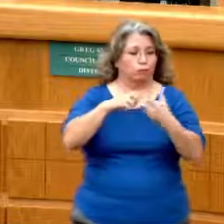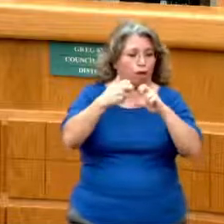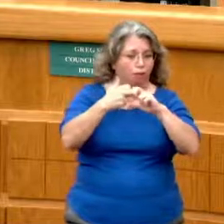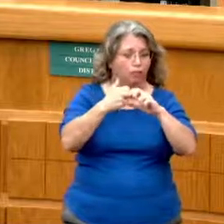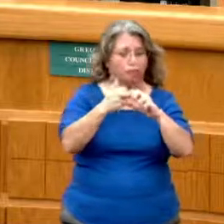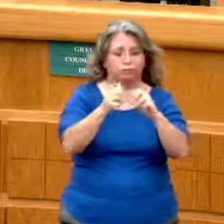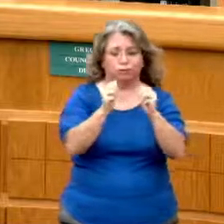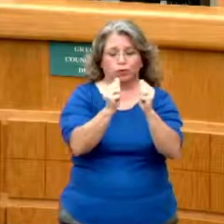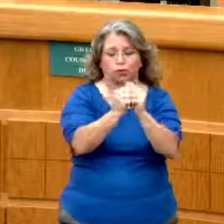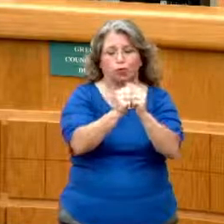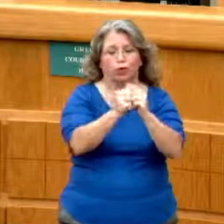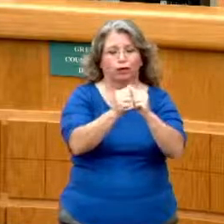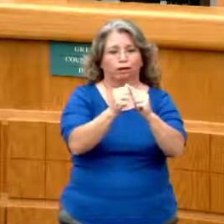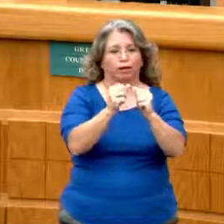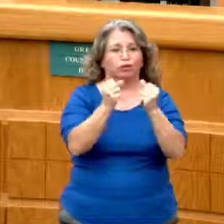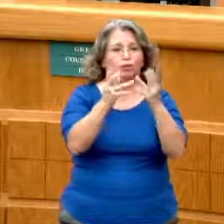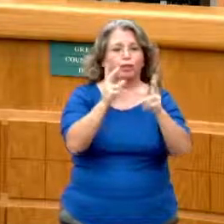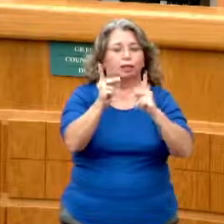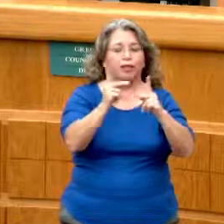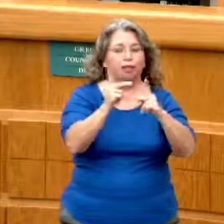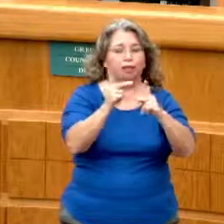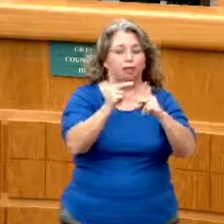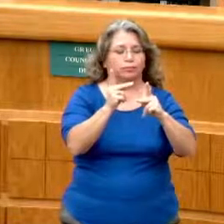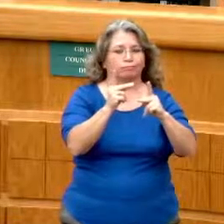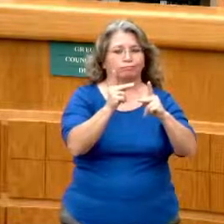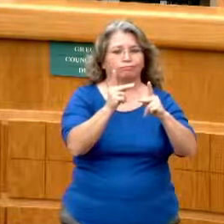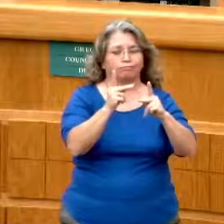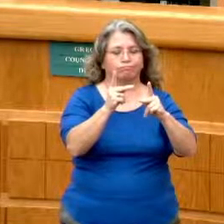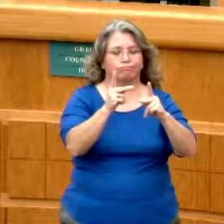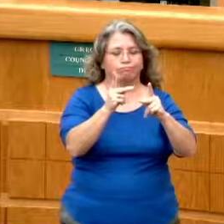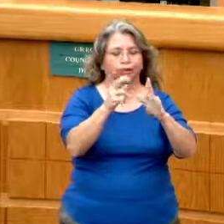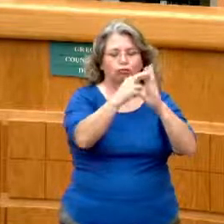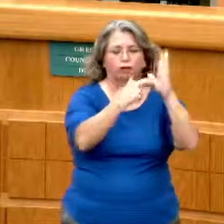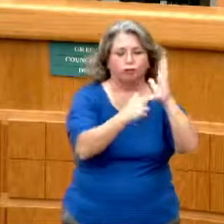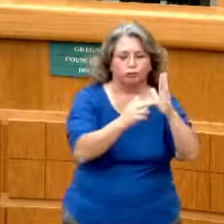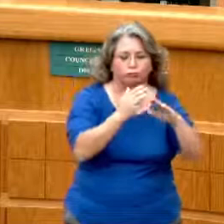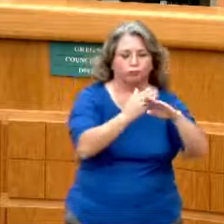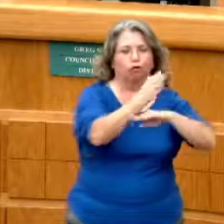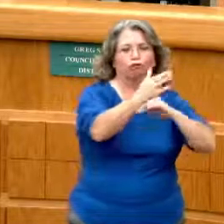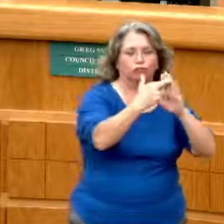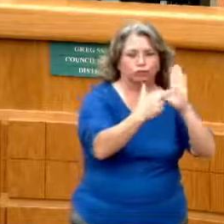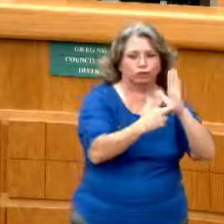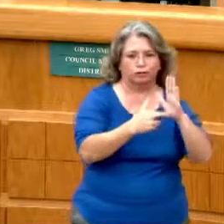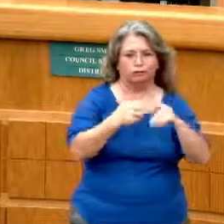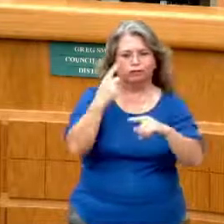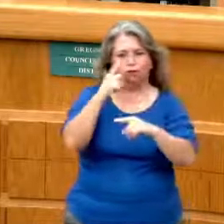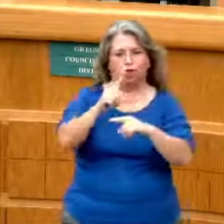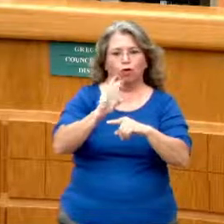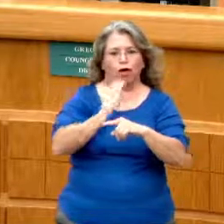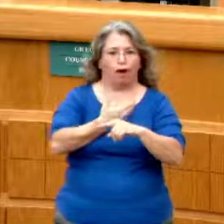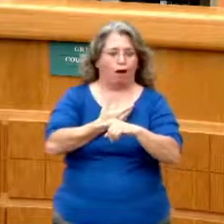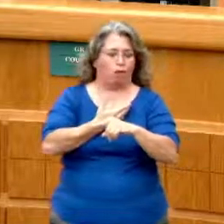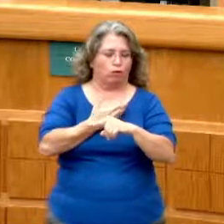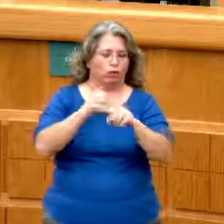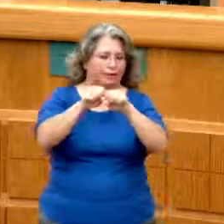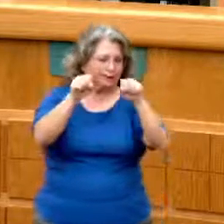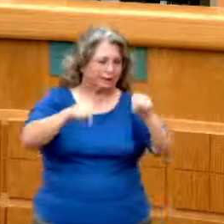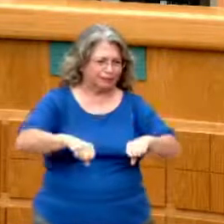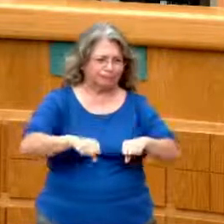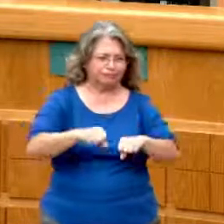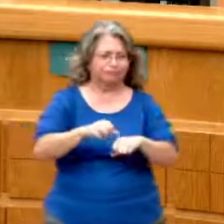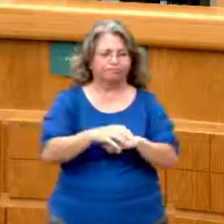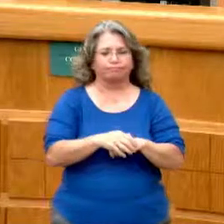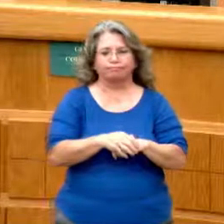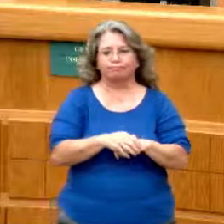issue that we dealt with in terms of registering persons for the vaccine drive today. And so we know that yesterday our